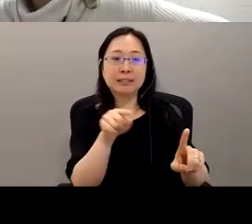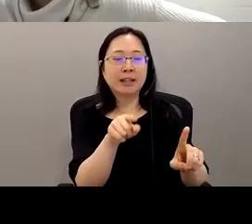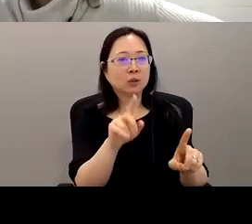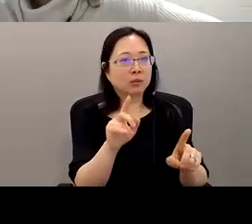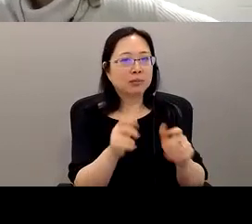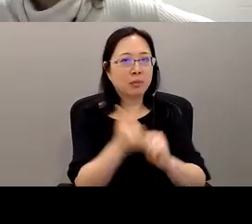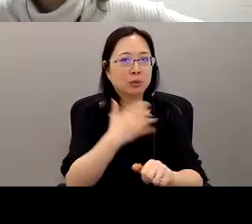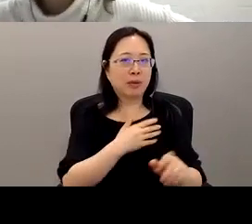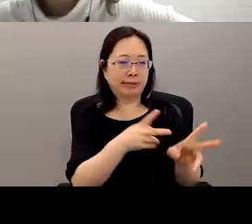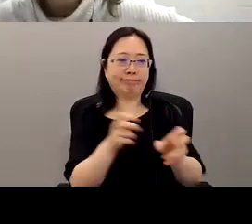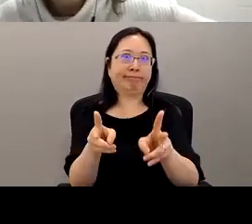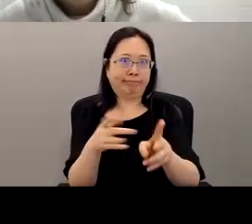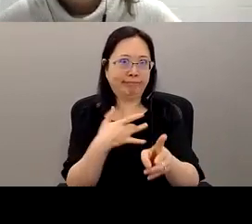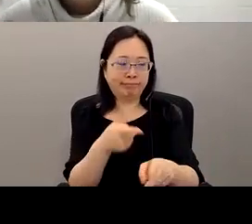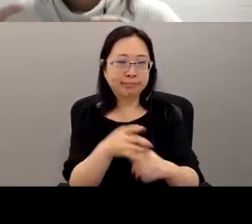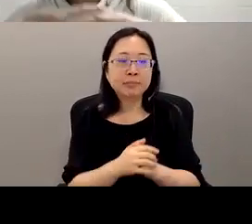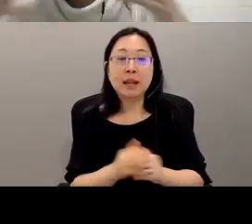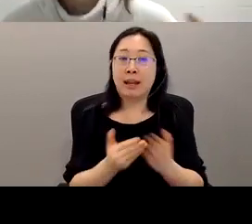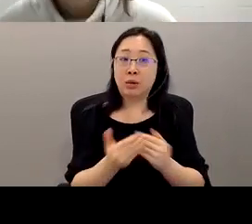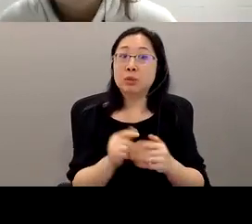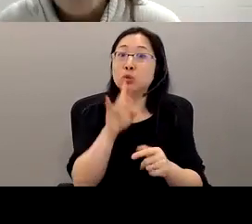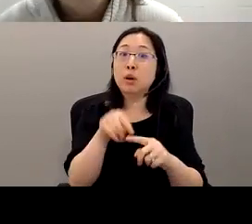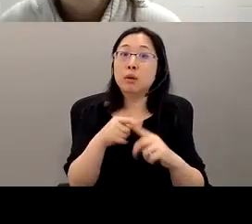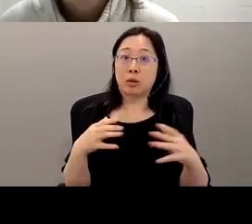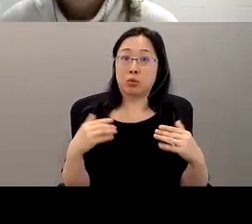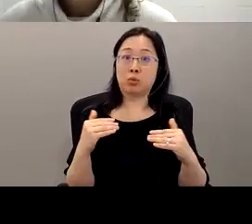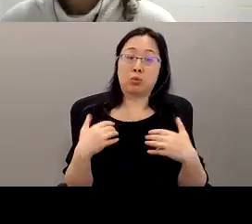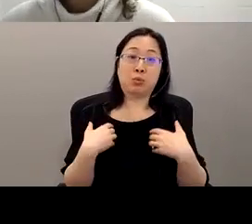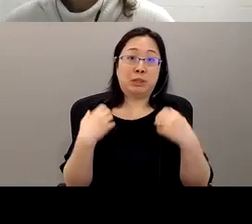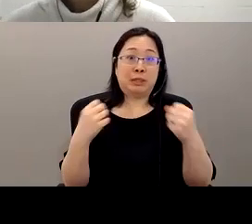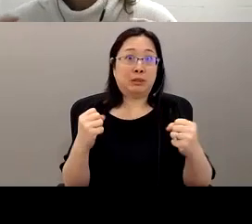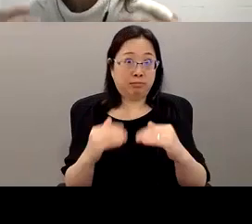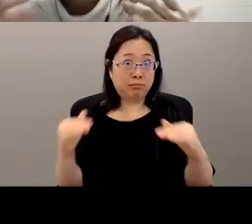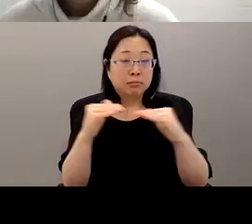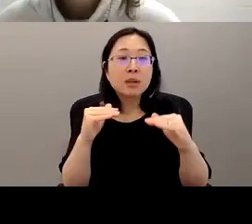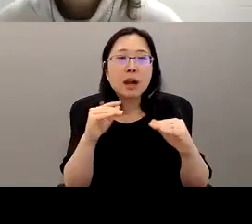talk about restorative practice, we really go beyond crime to